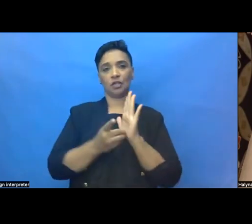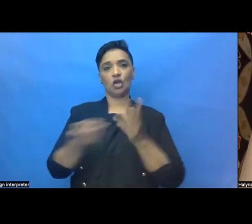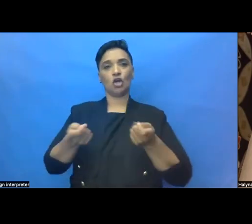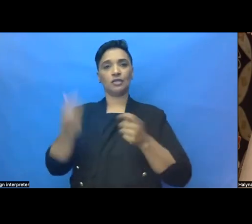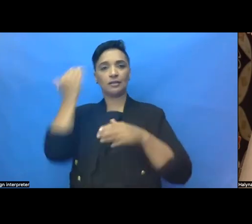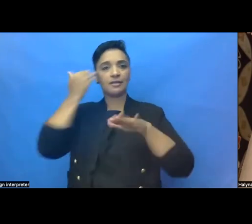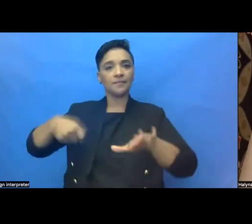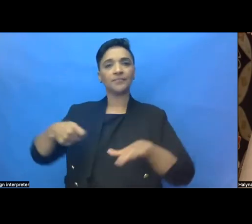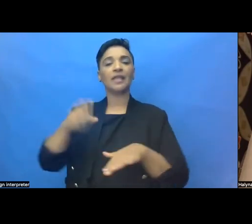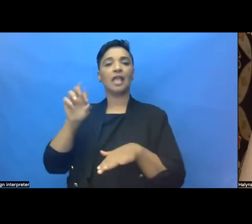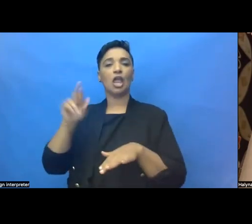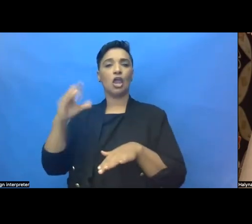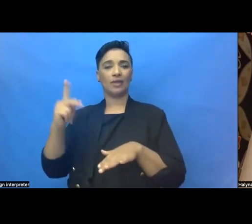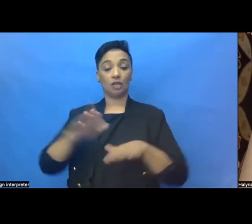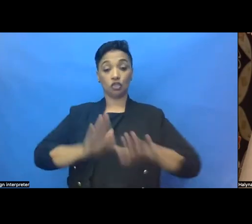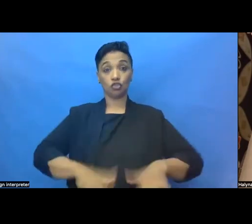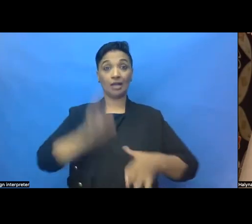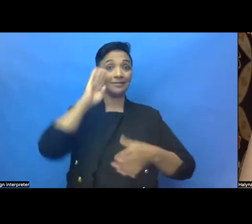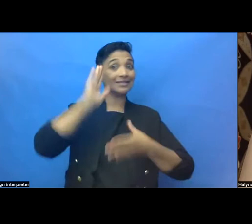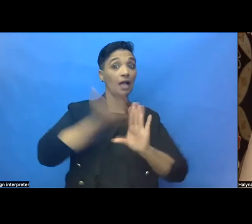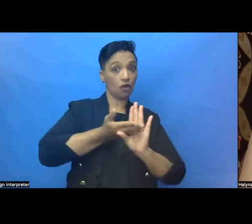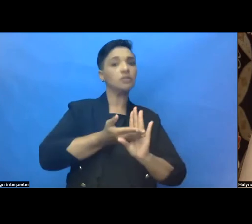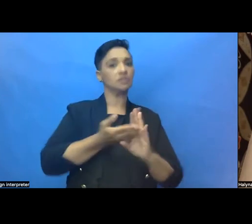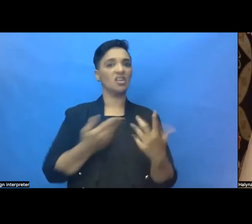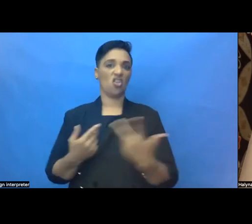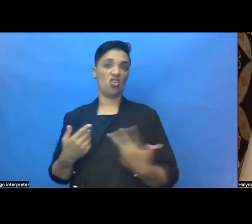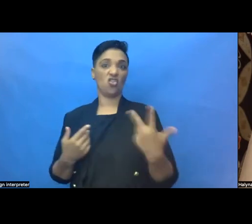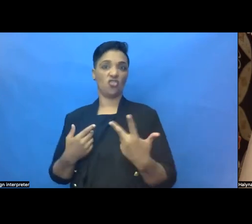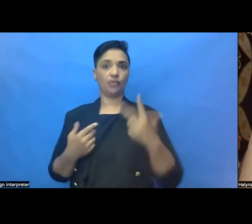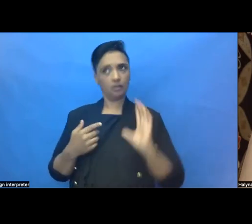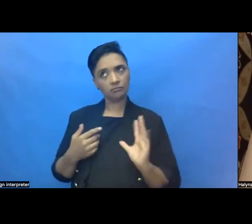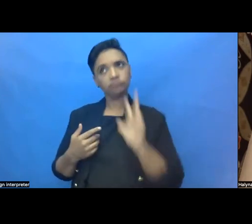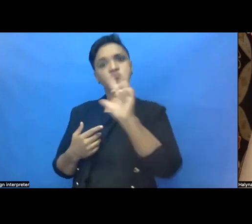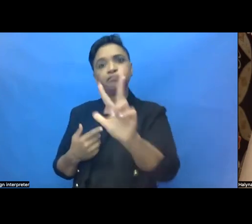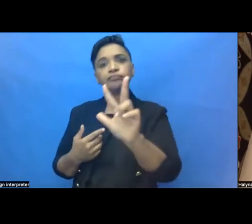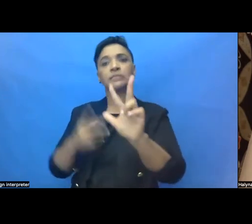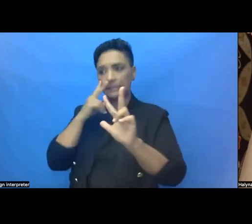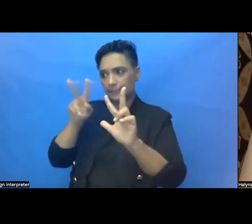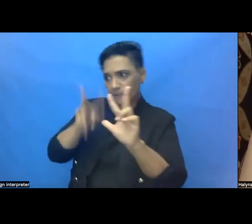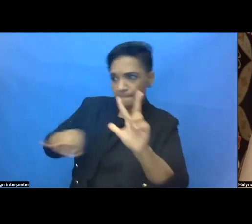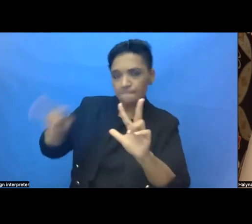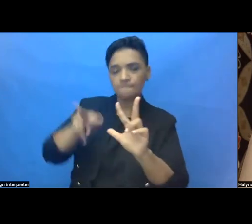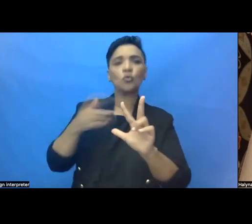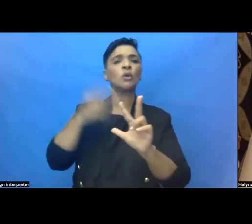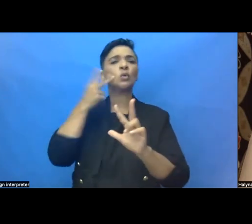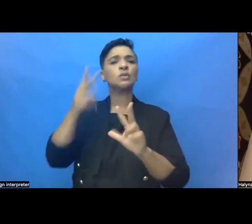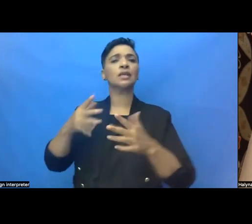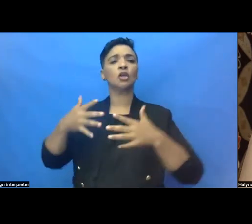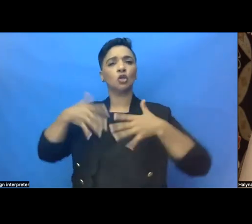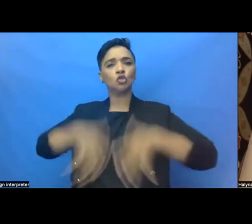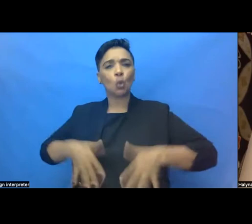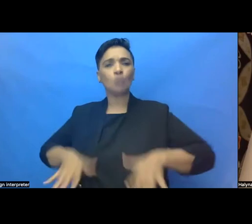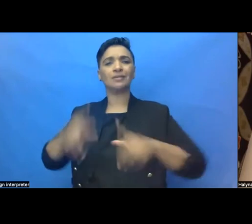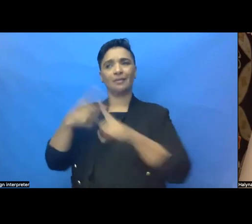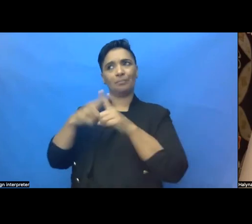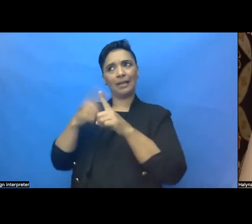child psychiatrist with extensive previous experience of monitoring Ukrainian and Georgian institutions, Marissa